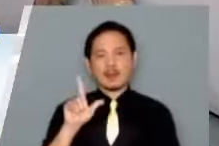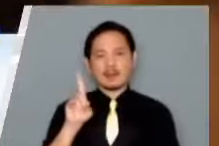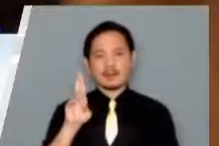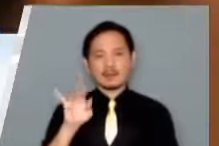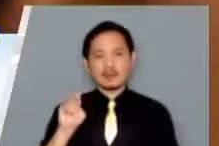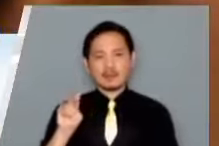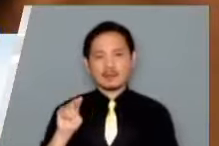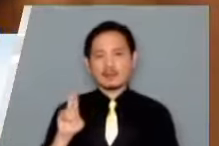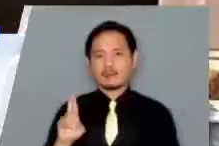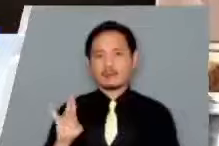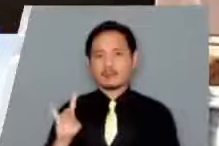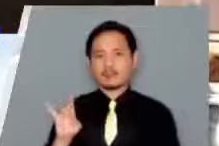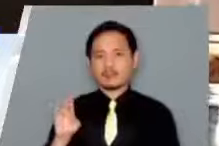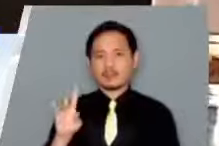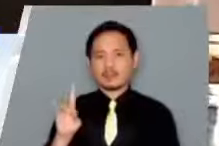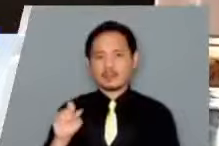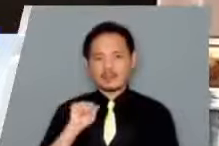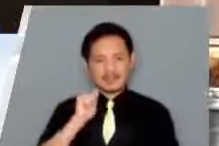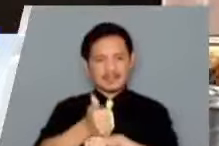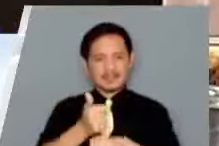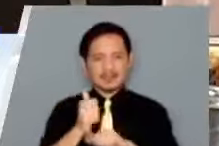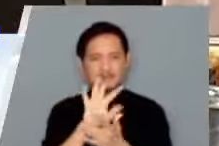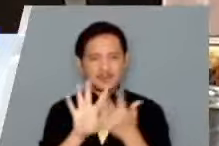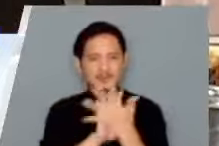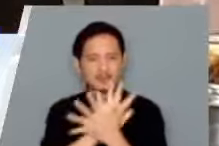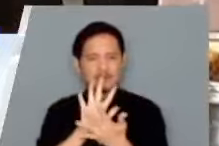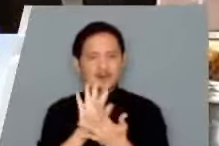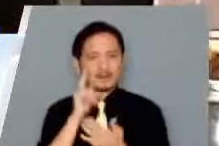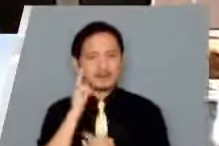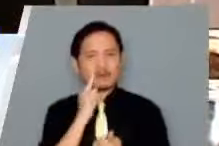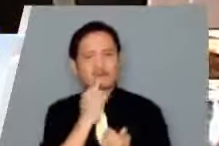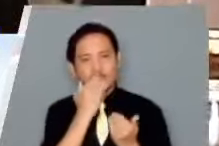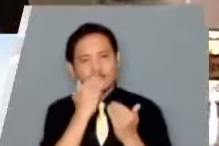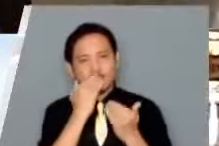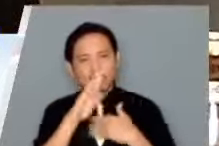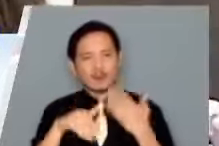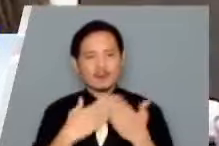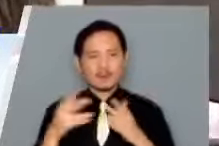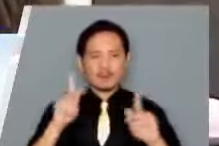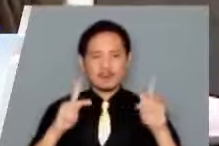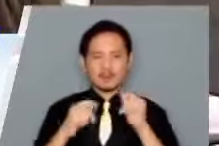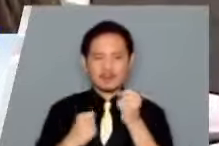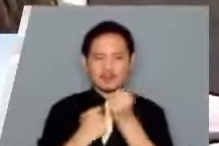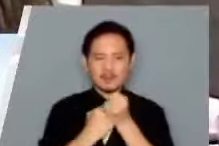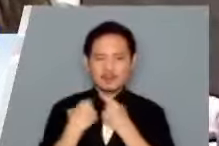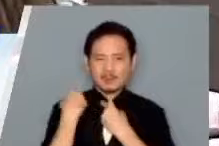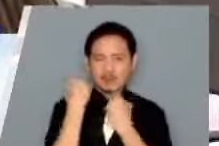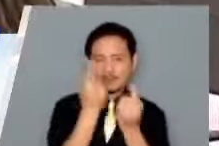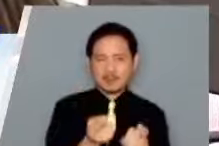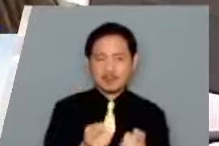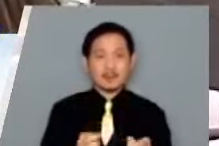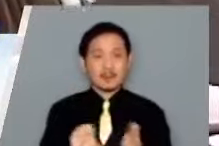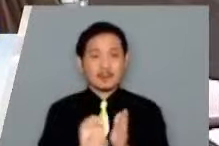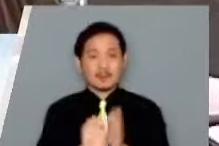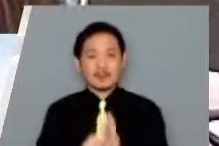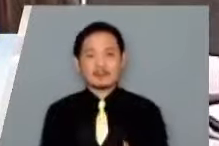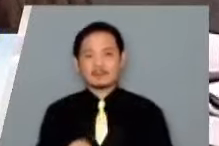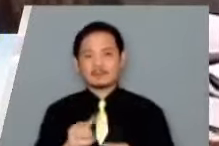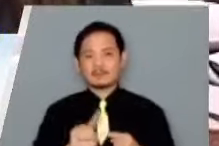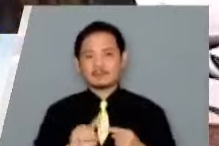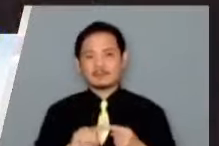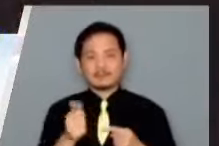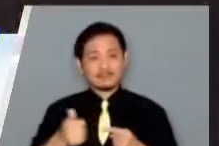bilang pasasalamat sa mga patuloy na sumusuporta sa kanya. Kabilang sa mga dumalo si na GMA Network Senior Vice President Annette Gozon